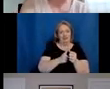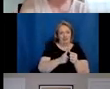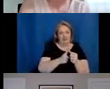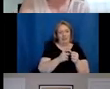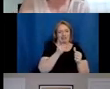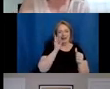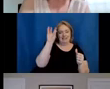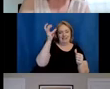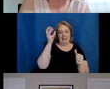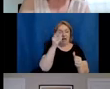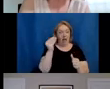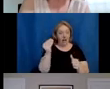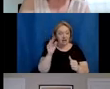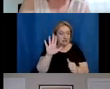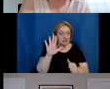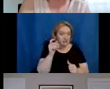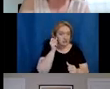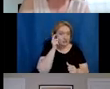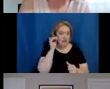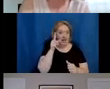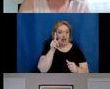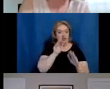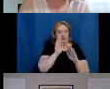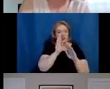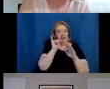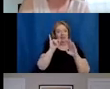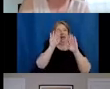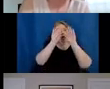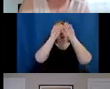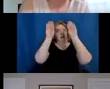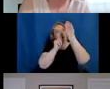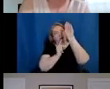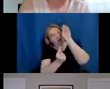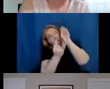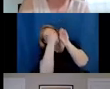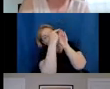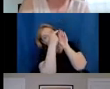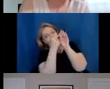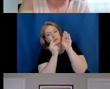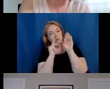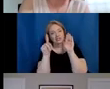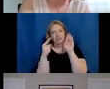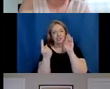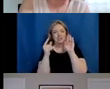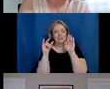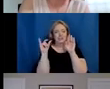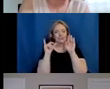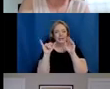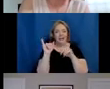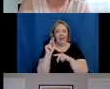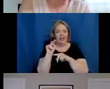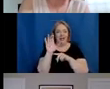have to imagine this is, if you were to go up into that sort of cove molding and look at it, it's basically just like an incandescent